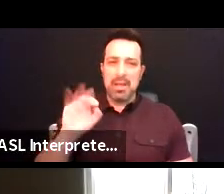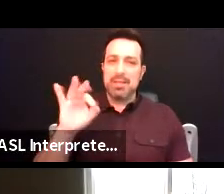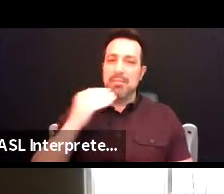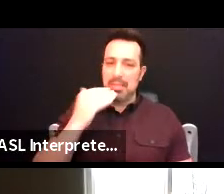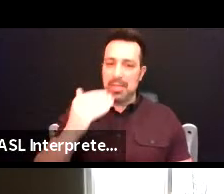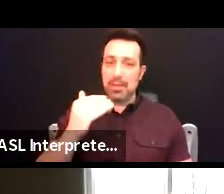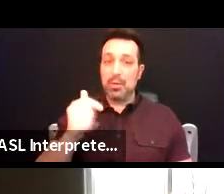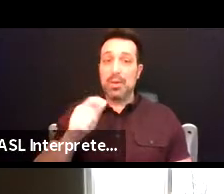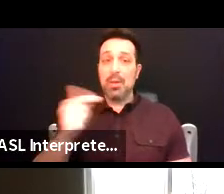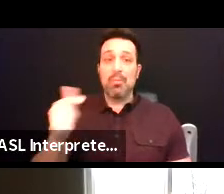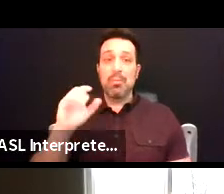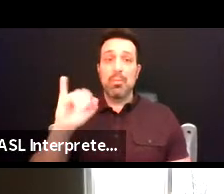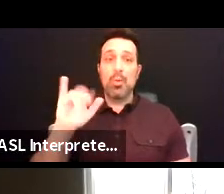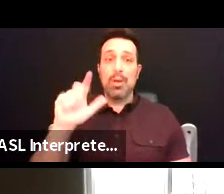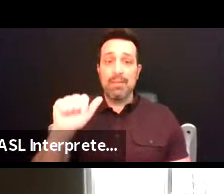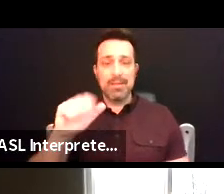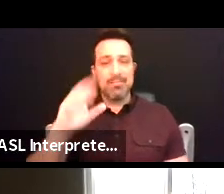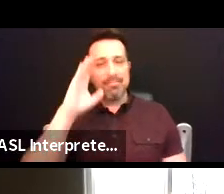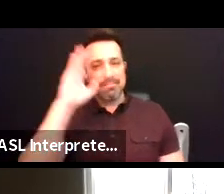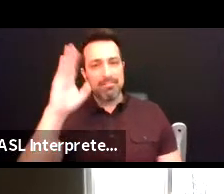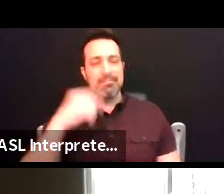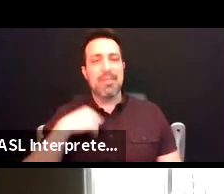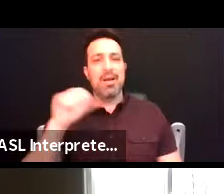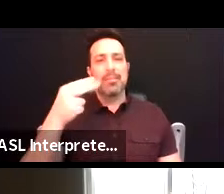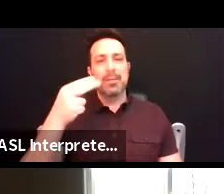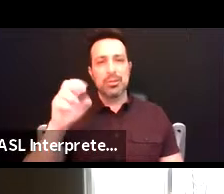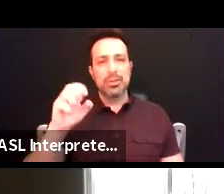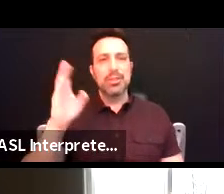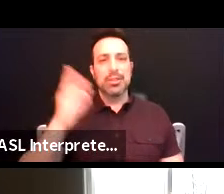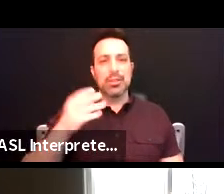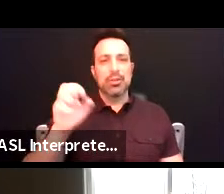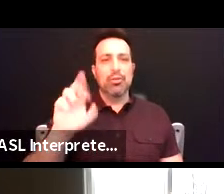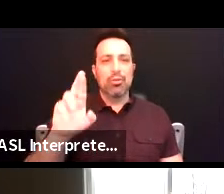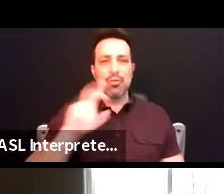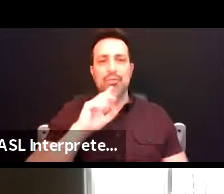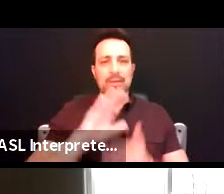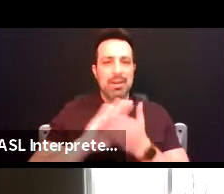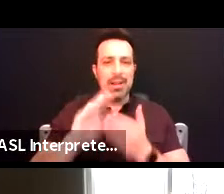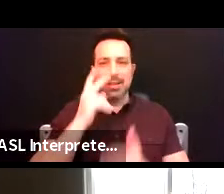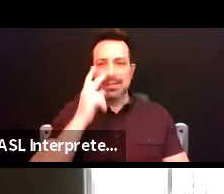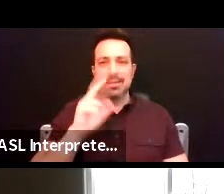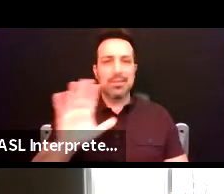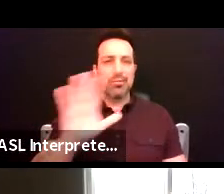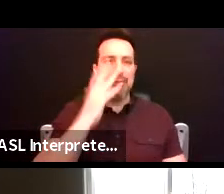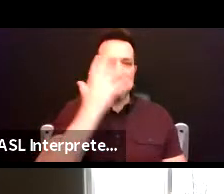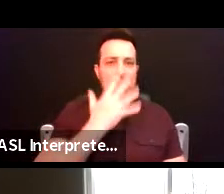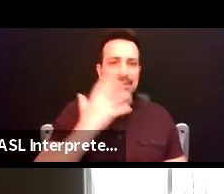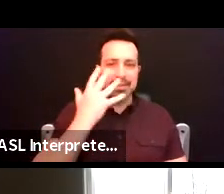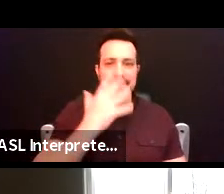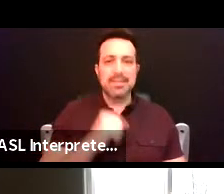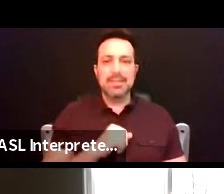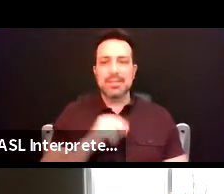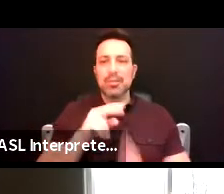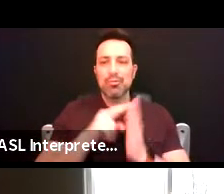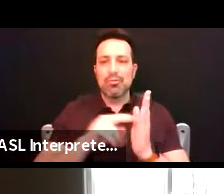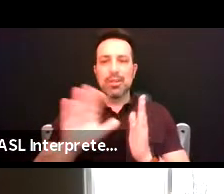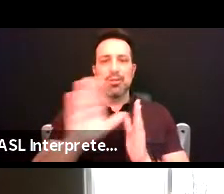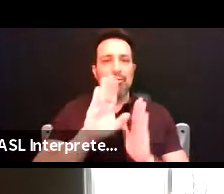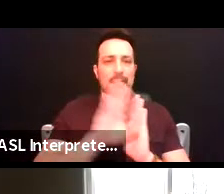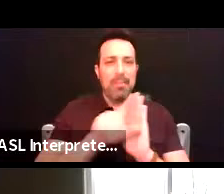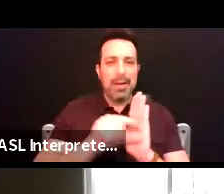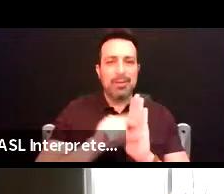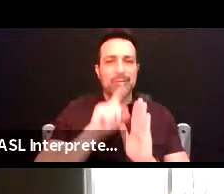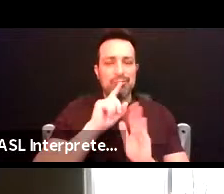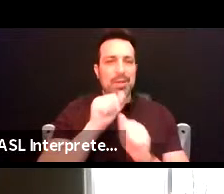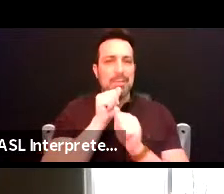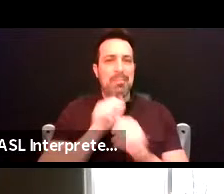Hi, all. Olivia Dudo here, she, her. It's really nice to see all of your faces, reading your bios. I was really